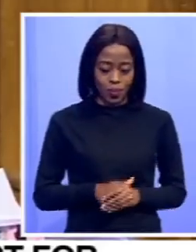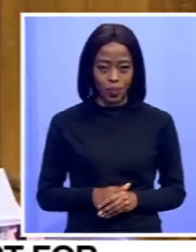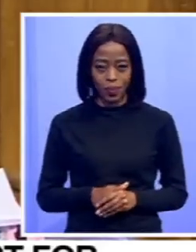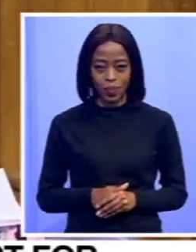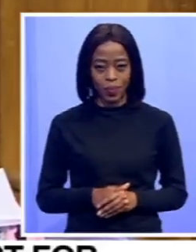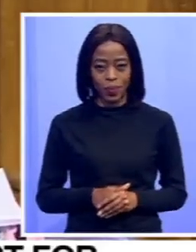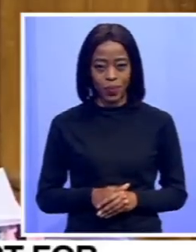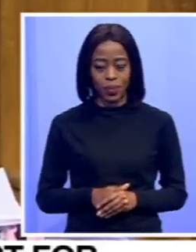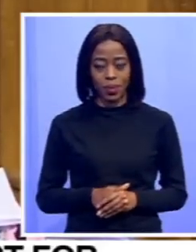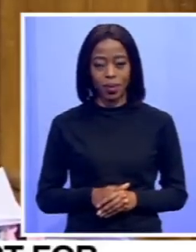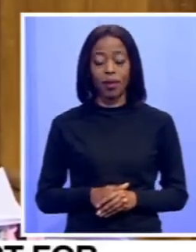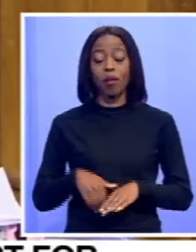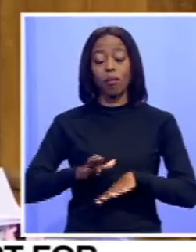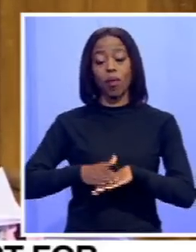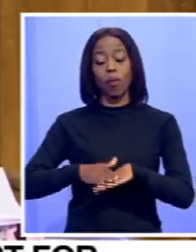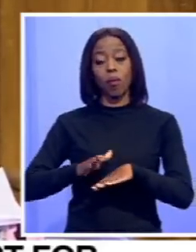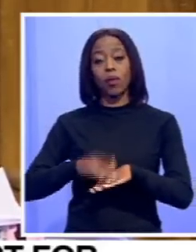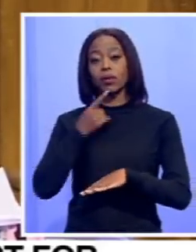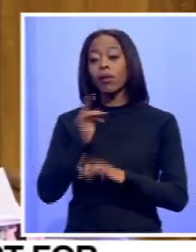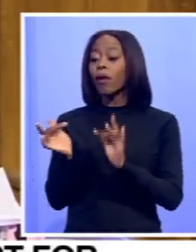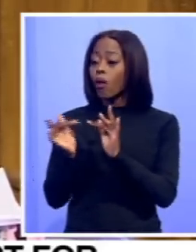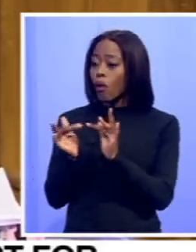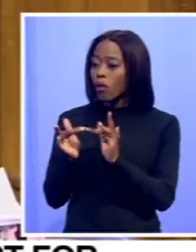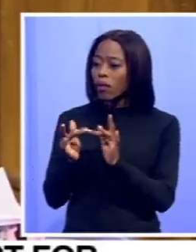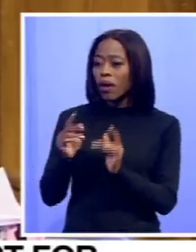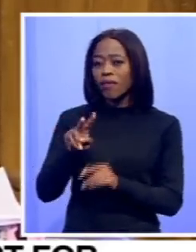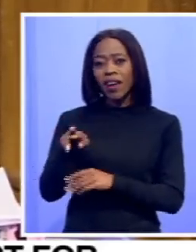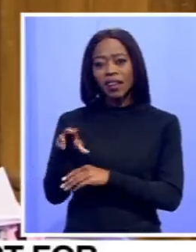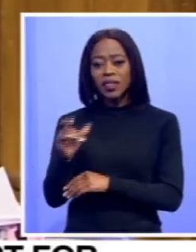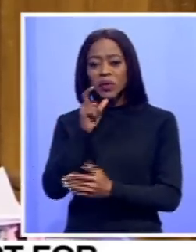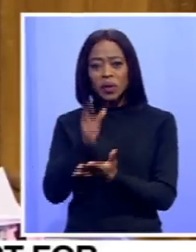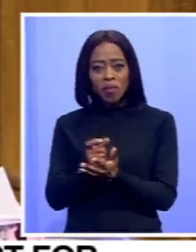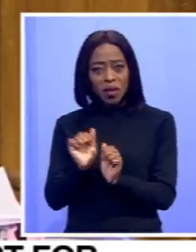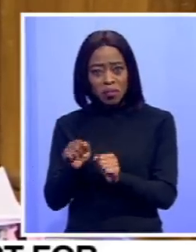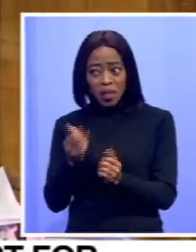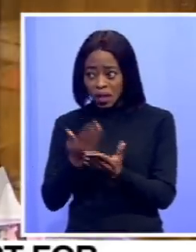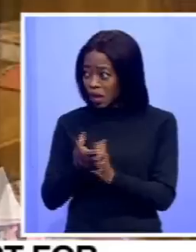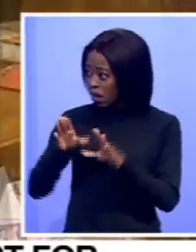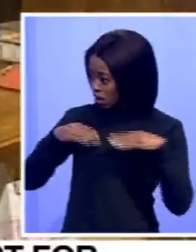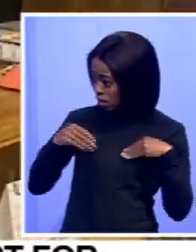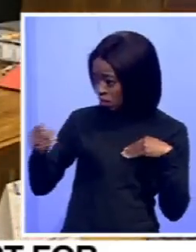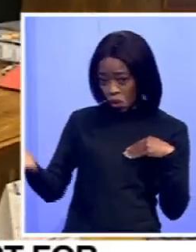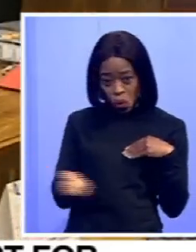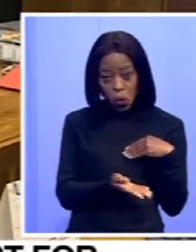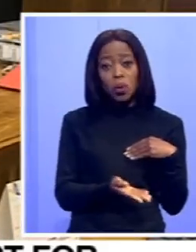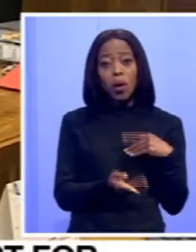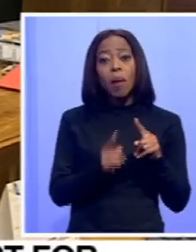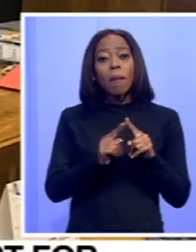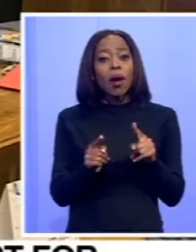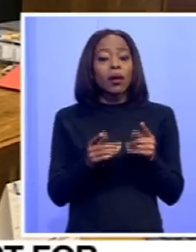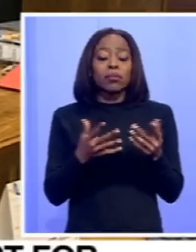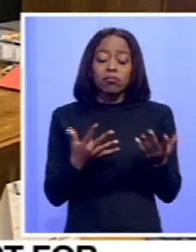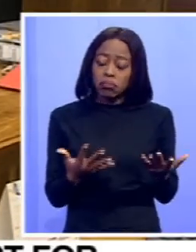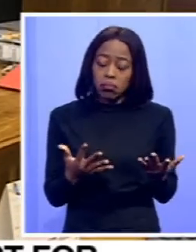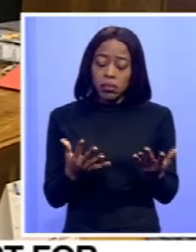20. His own statement further states that he had tried to contact the VOC to verify if he can allow them inside, which clearly did not refer to a